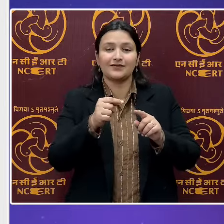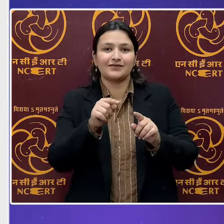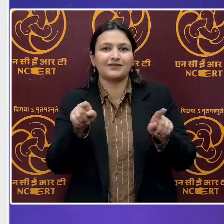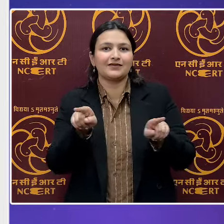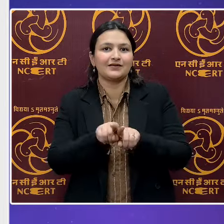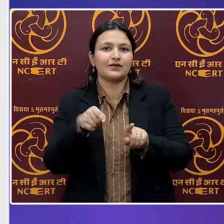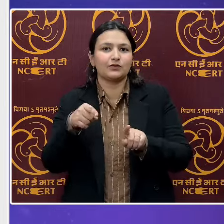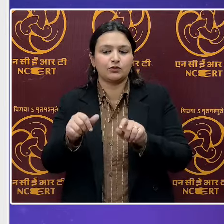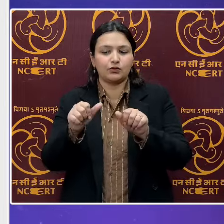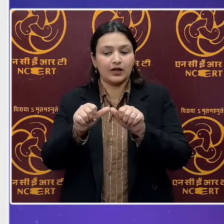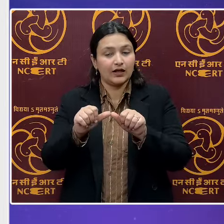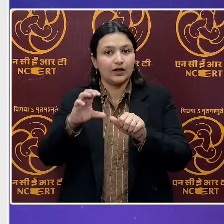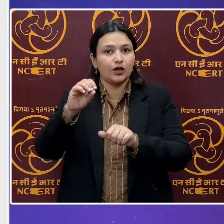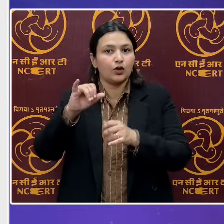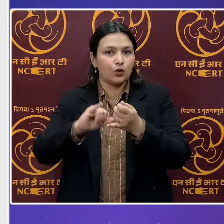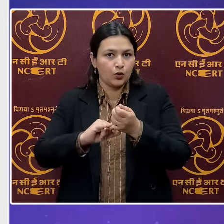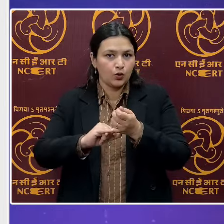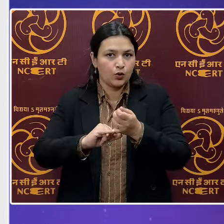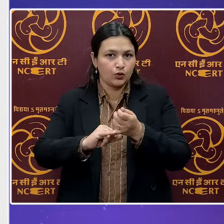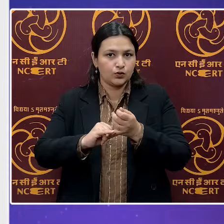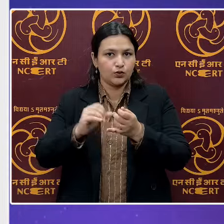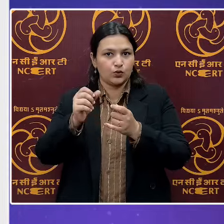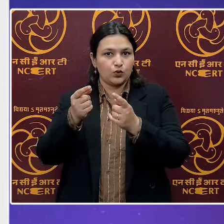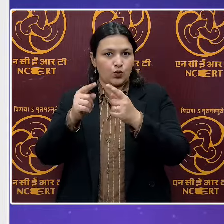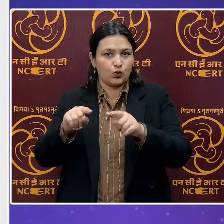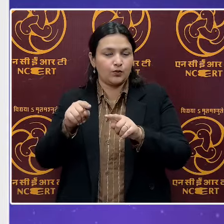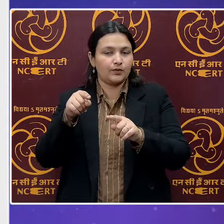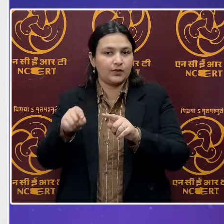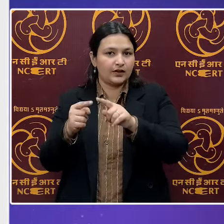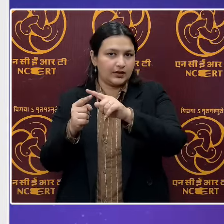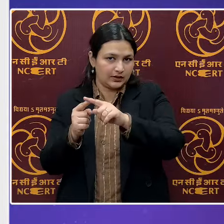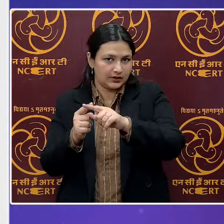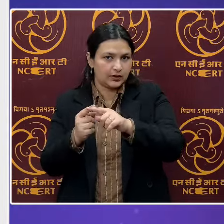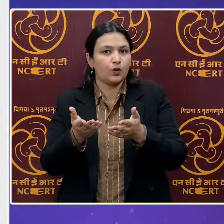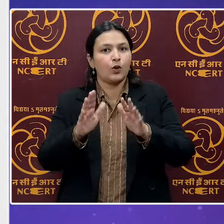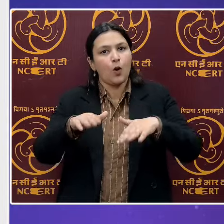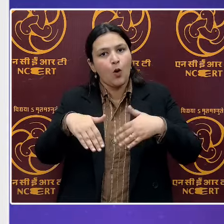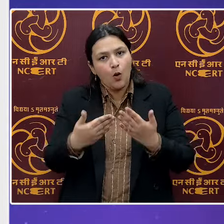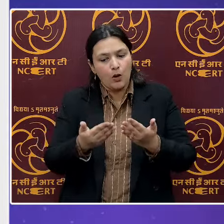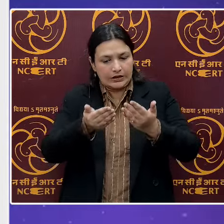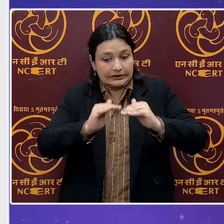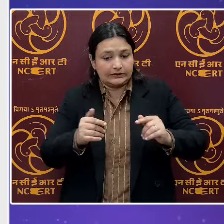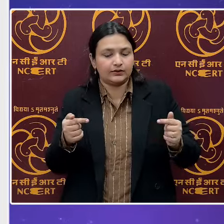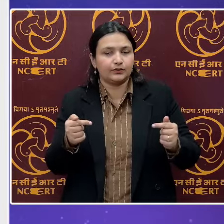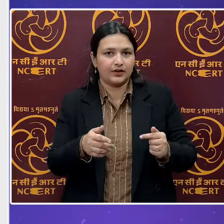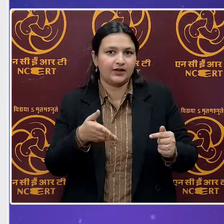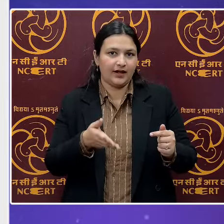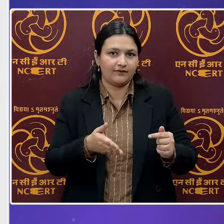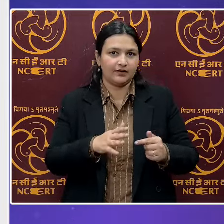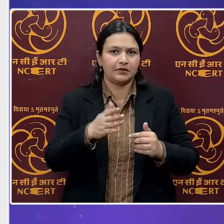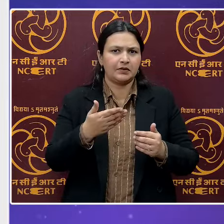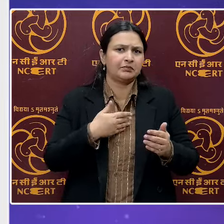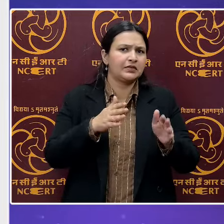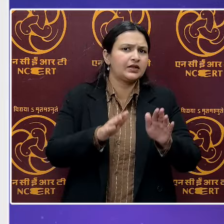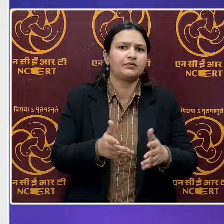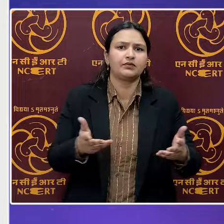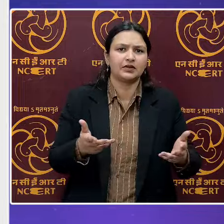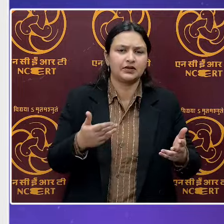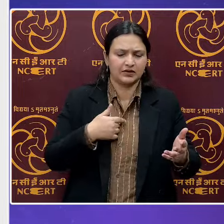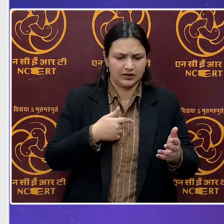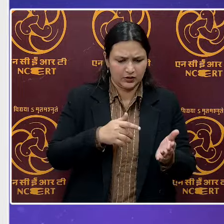t or y is equal to A sine omega t, depending upon from where the